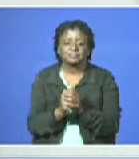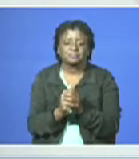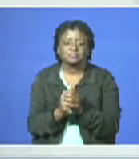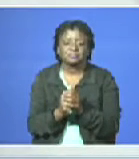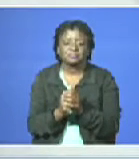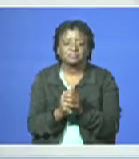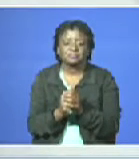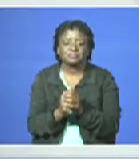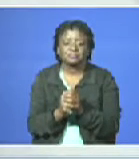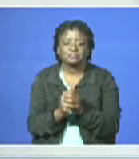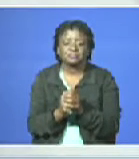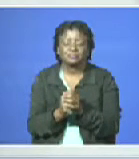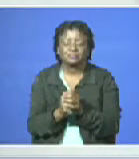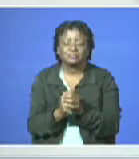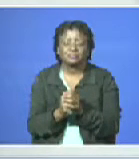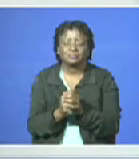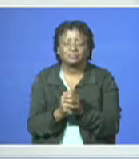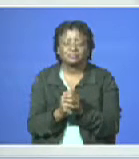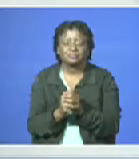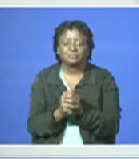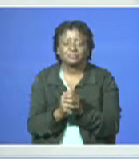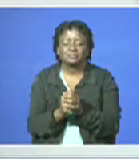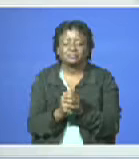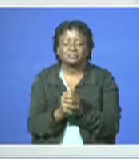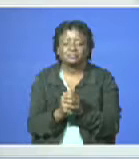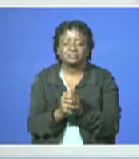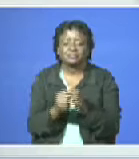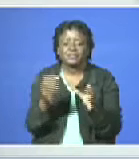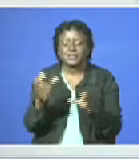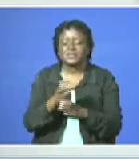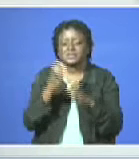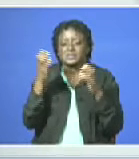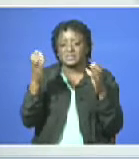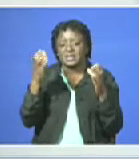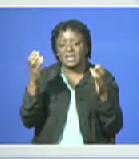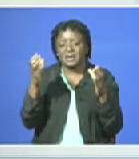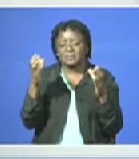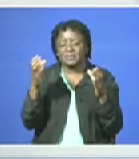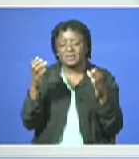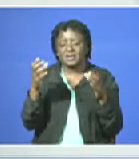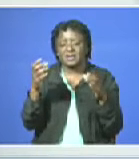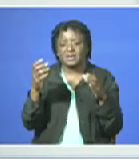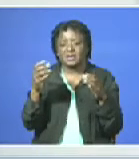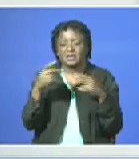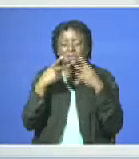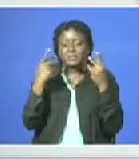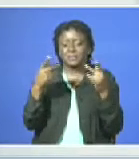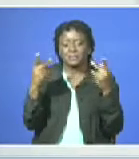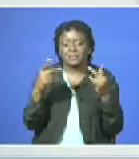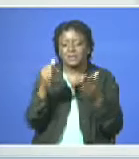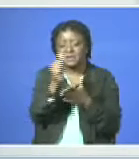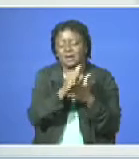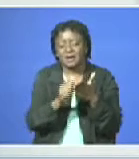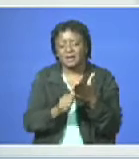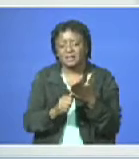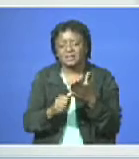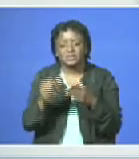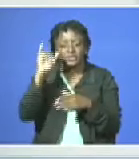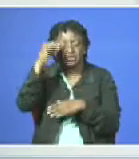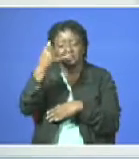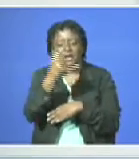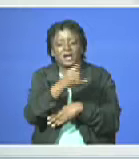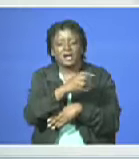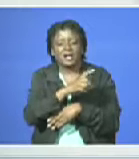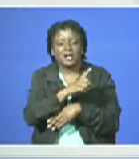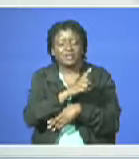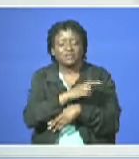Well, it's still talking culture. Bahamian celebrity artist Jamal Rowell recently lured Fort Lauderdale, Florida residents with